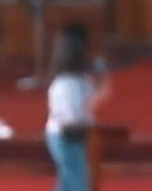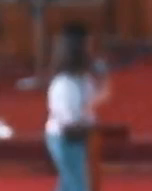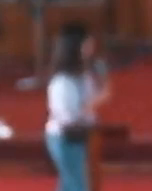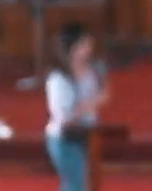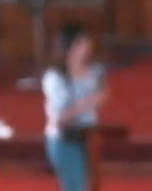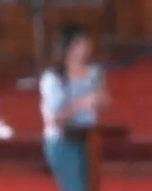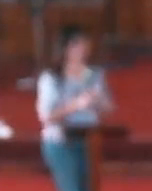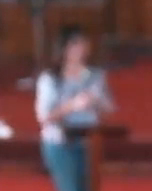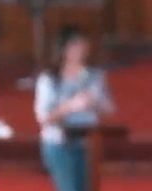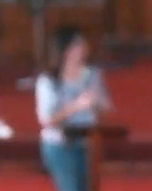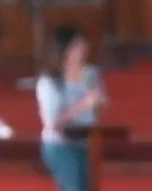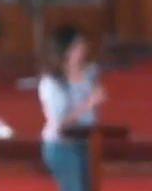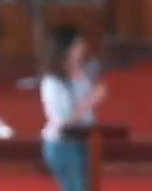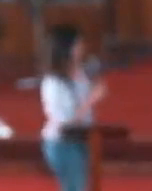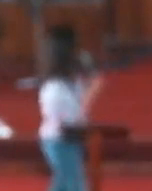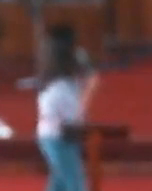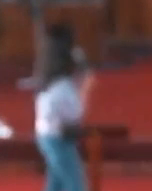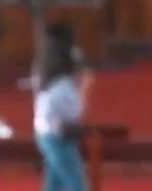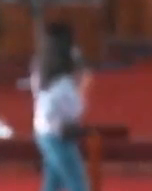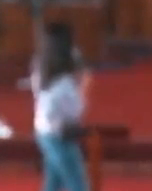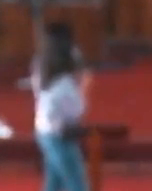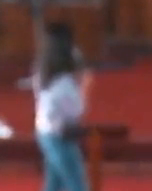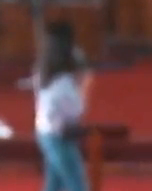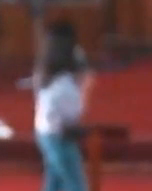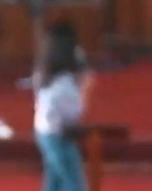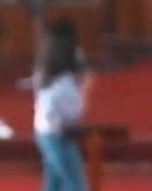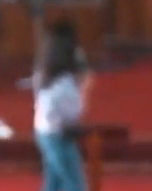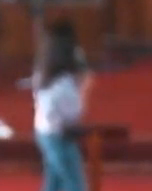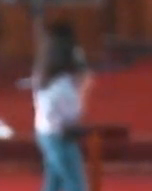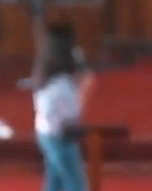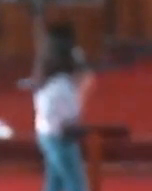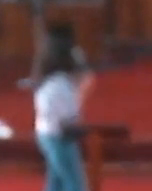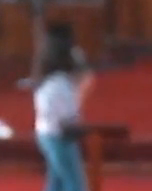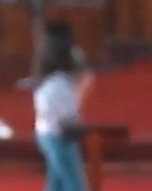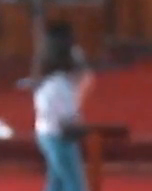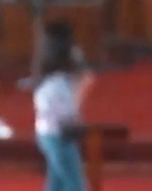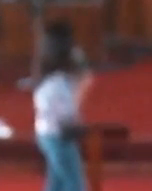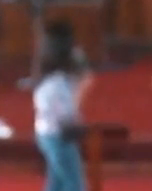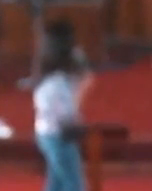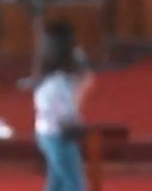normal. Okay, so this is a summary. Let's see.